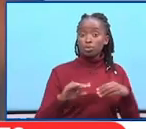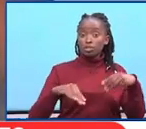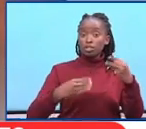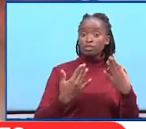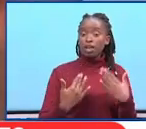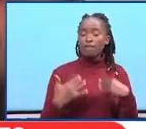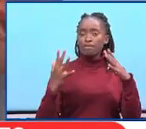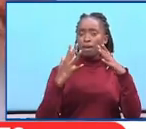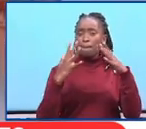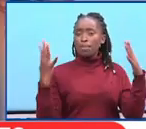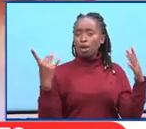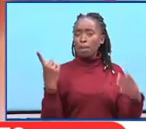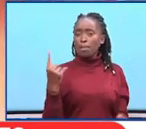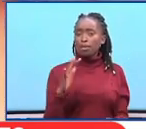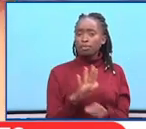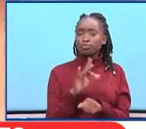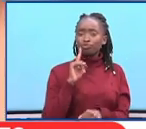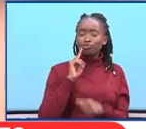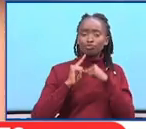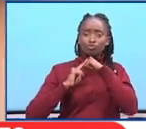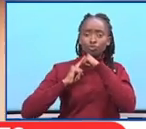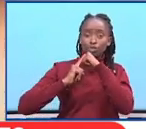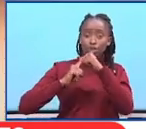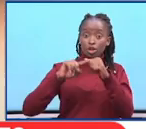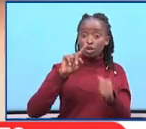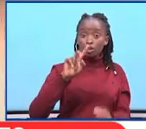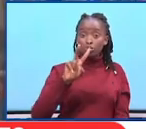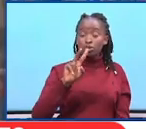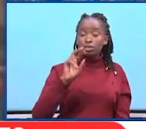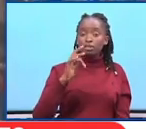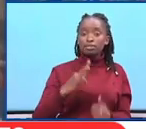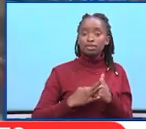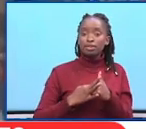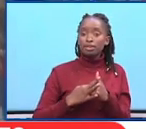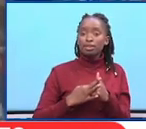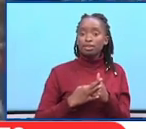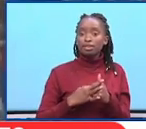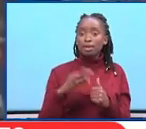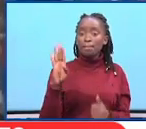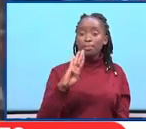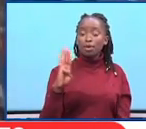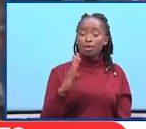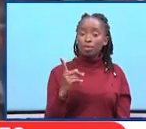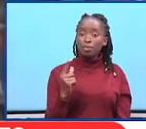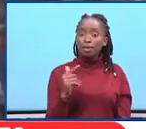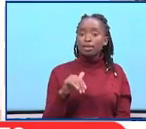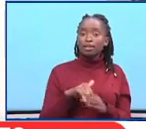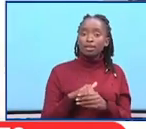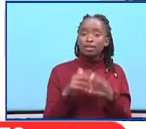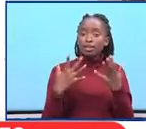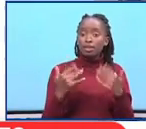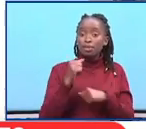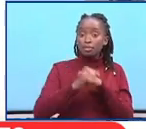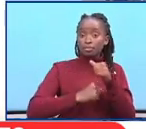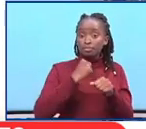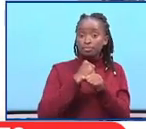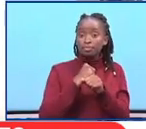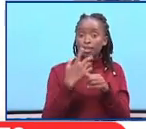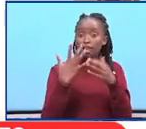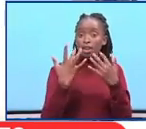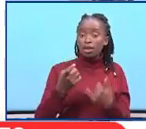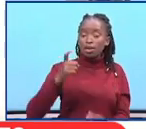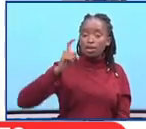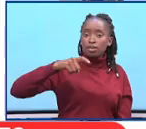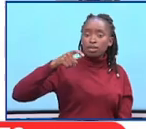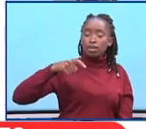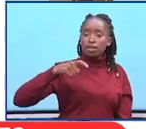largest share of 628.6 billion Kenyan shillings in the current financial year, will now be required to